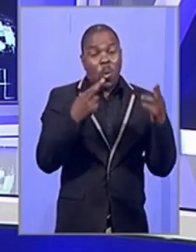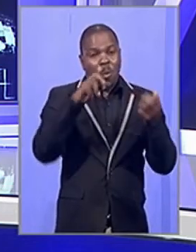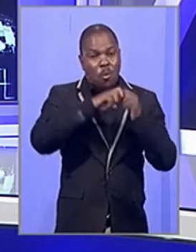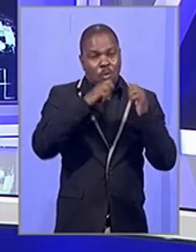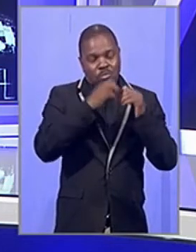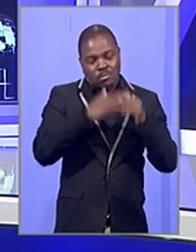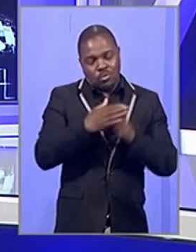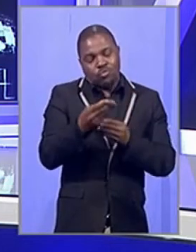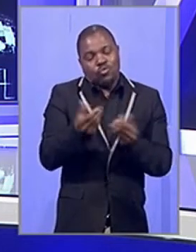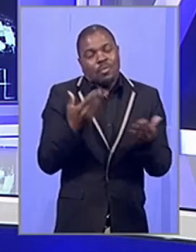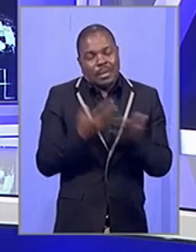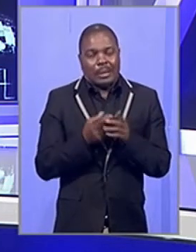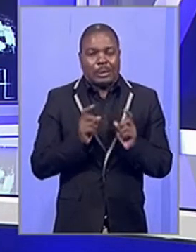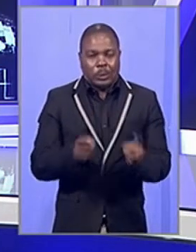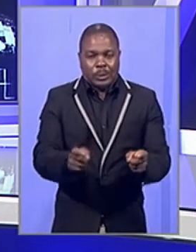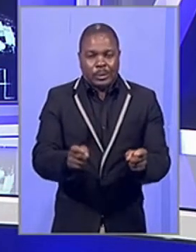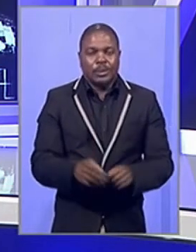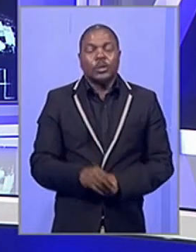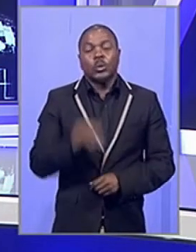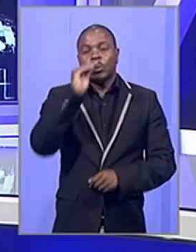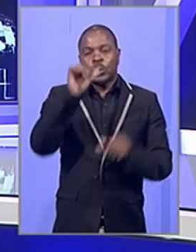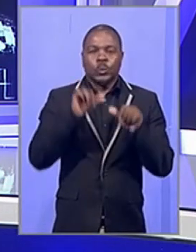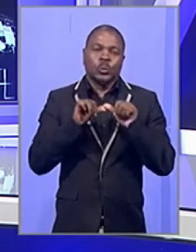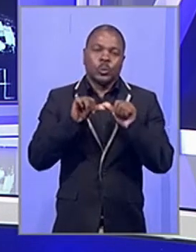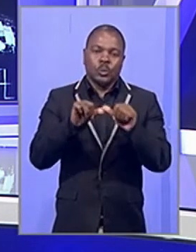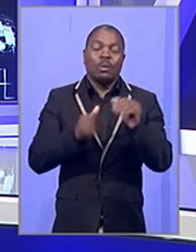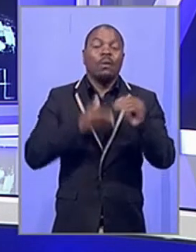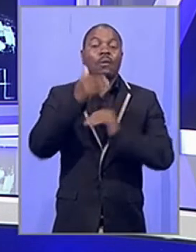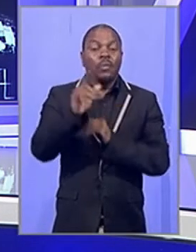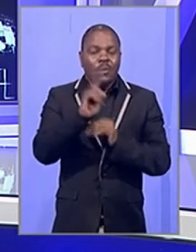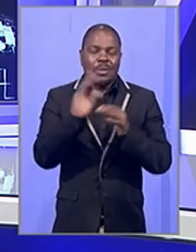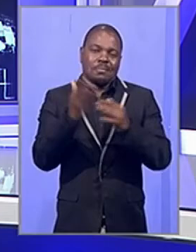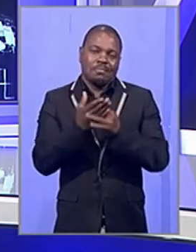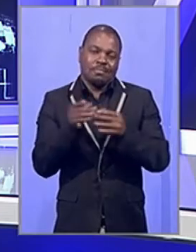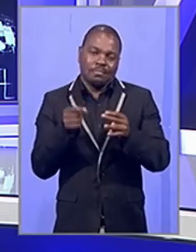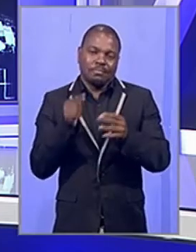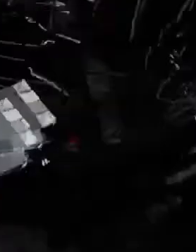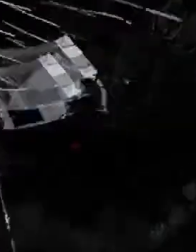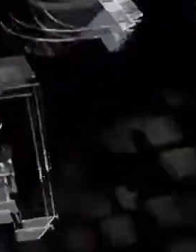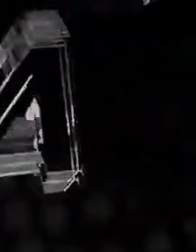bjo bo tla rarollwa ka pela ditaba di tšwela pele morago ga mabenkele.